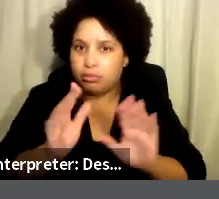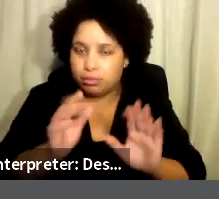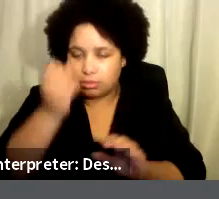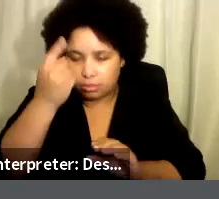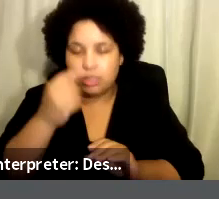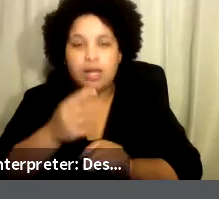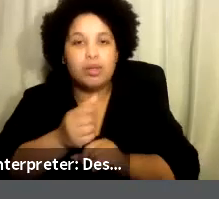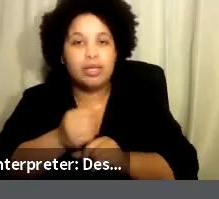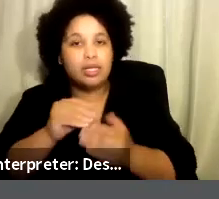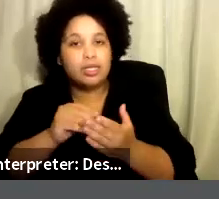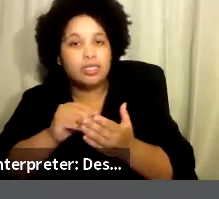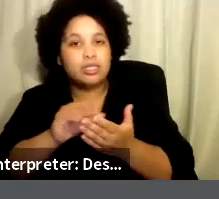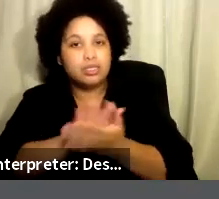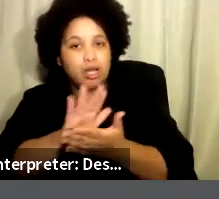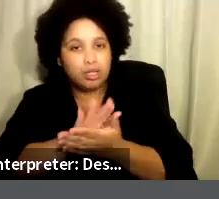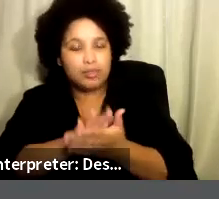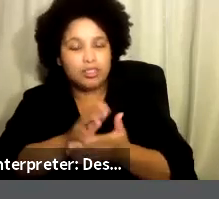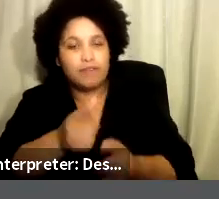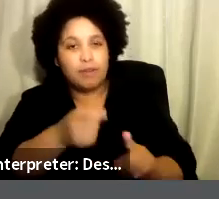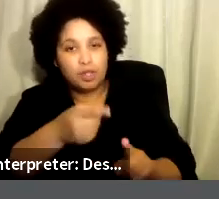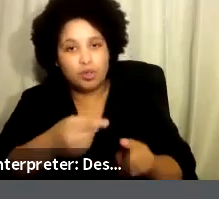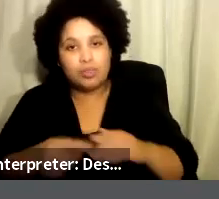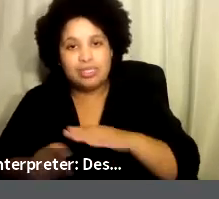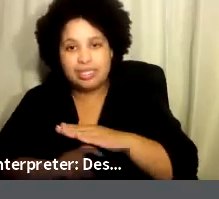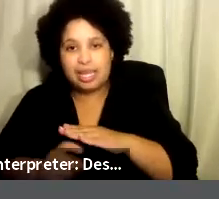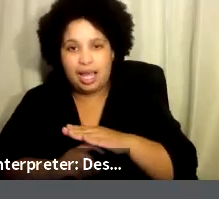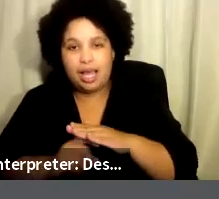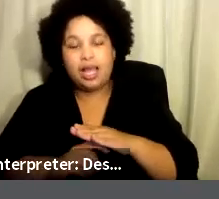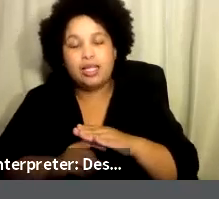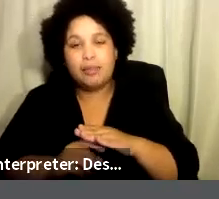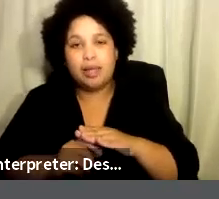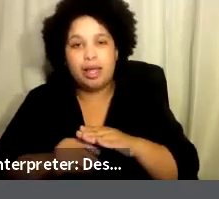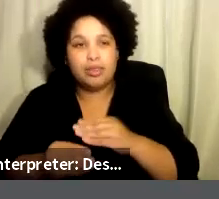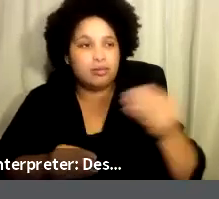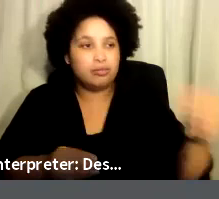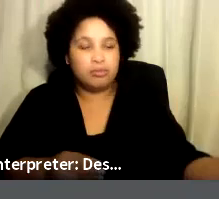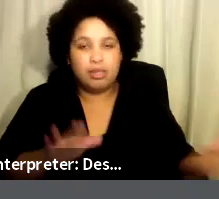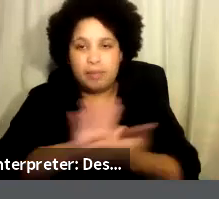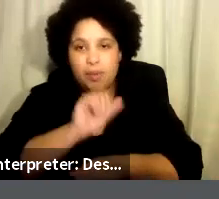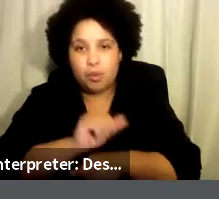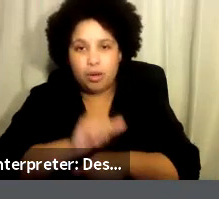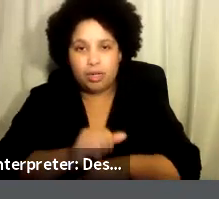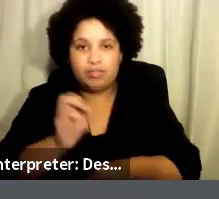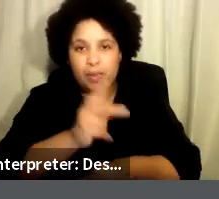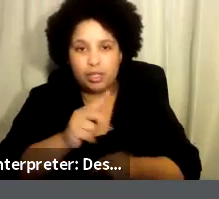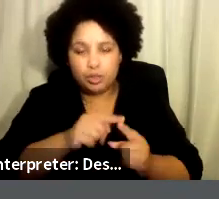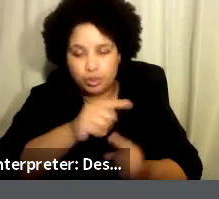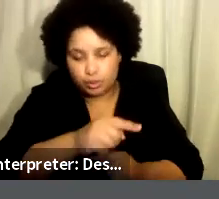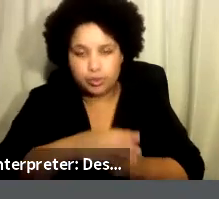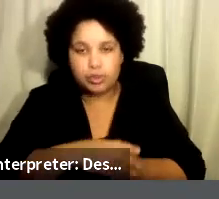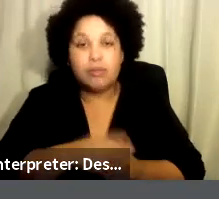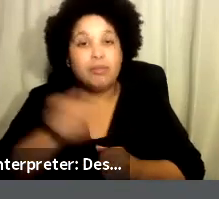and get the documents from you, scan them over, and then return them to you. But